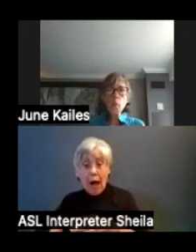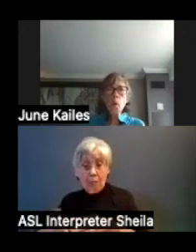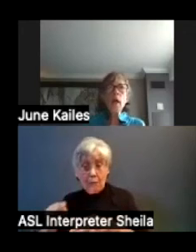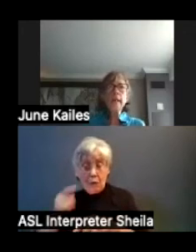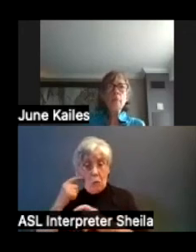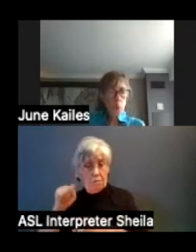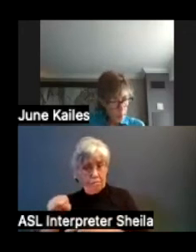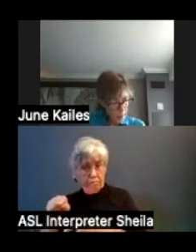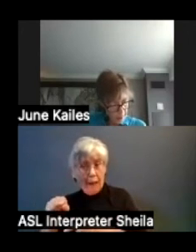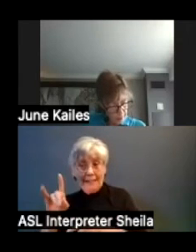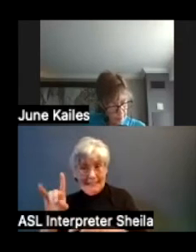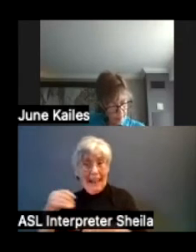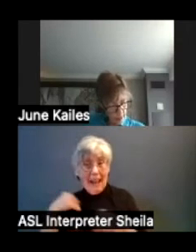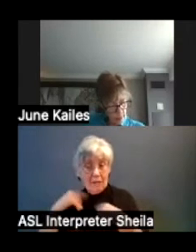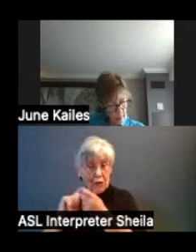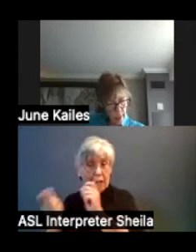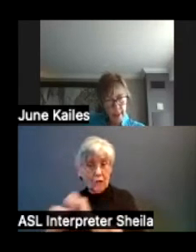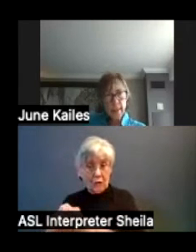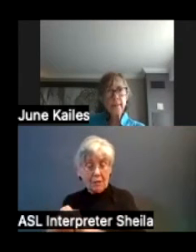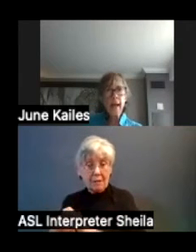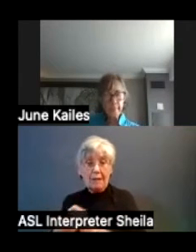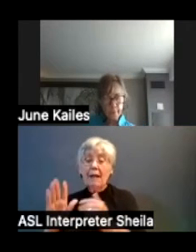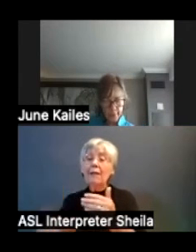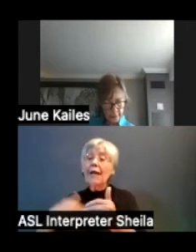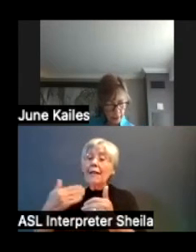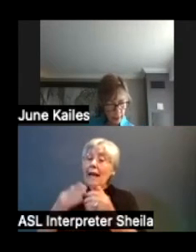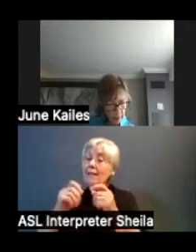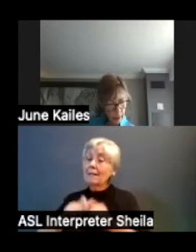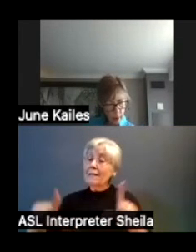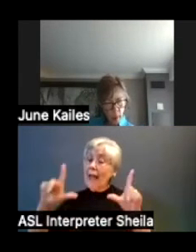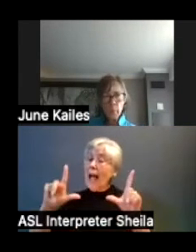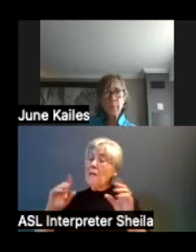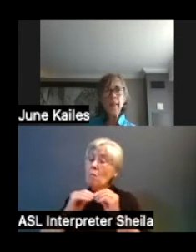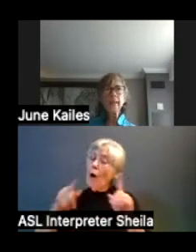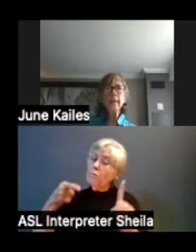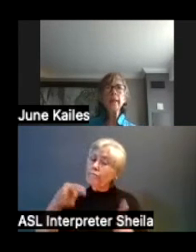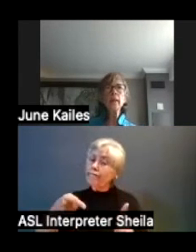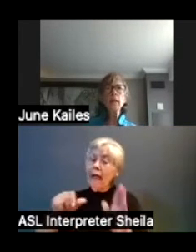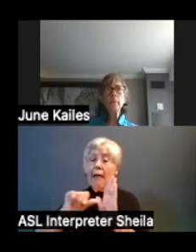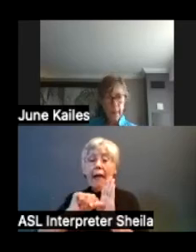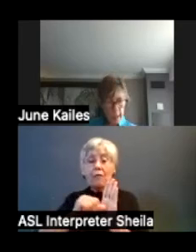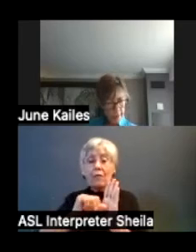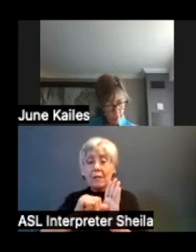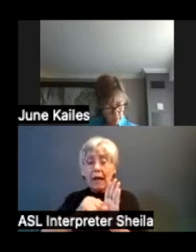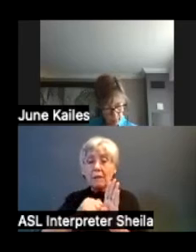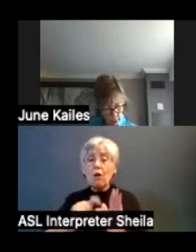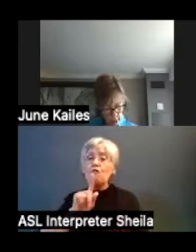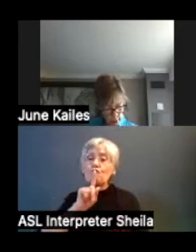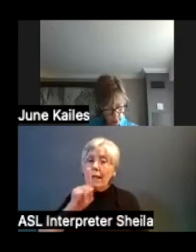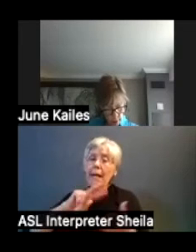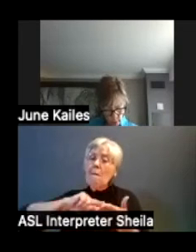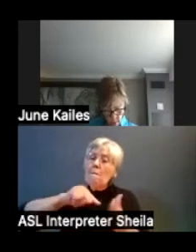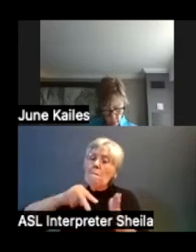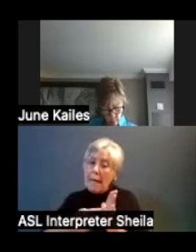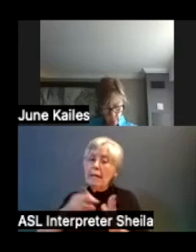So more on that point in the next slide is emphasis on really meaningful